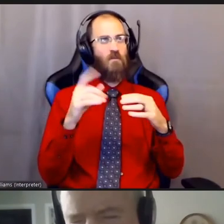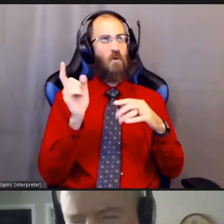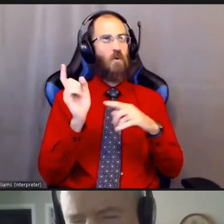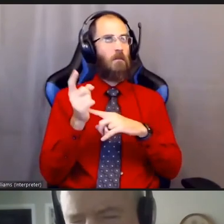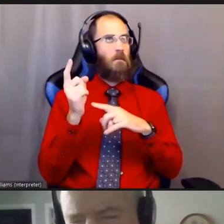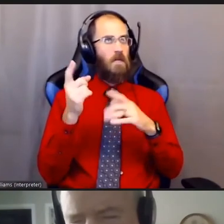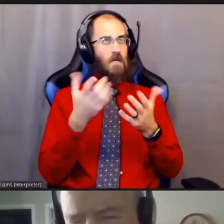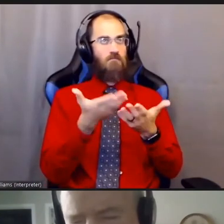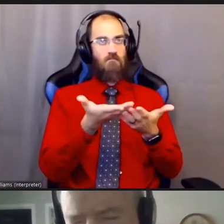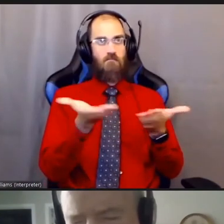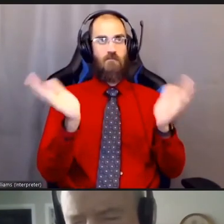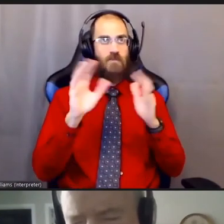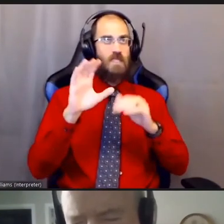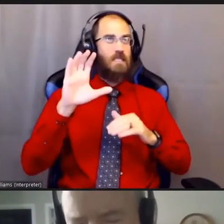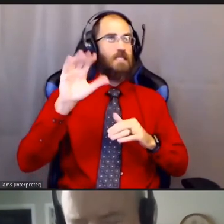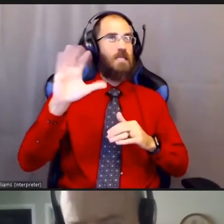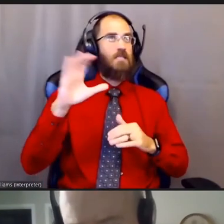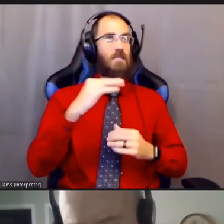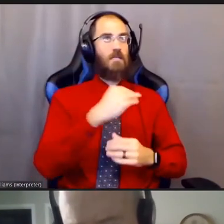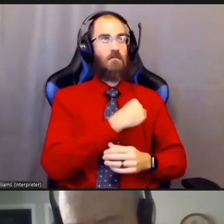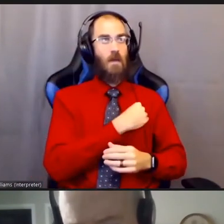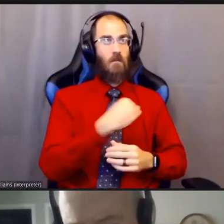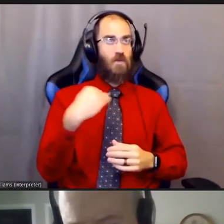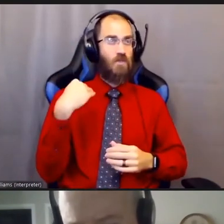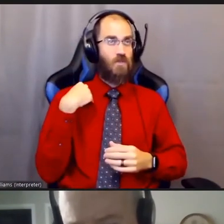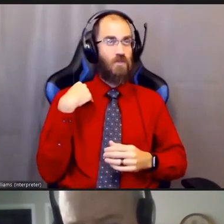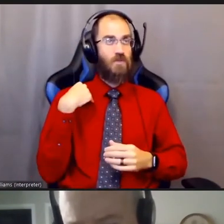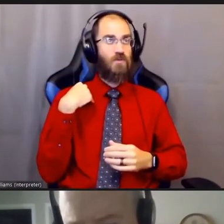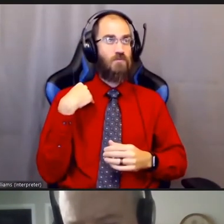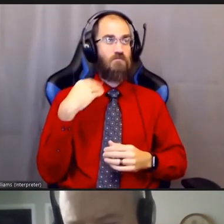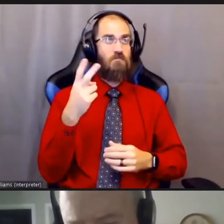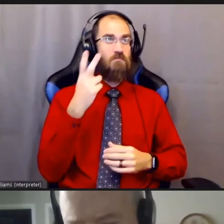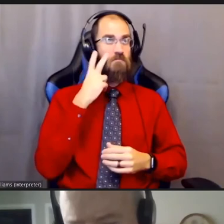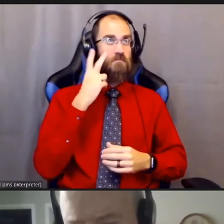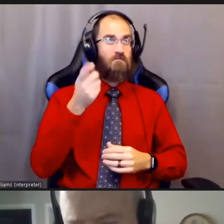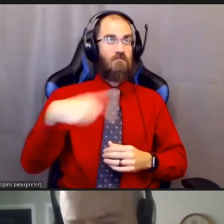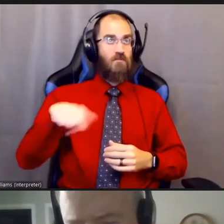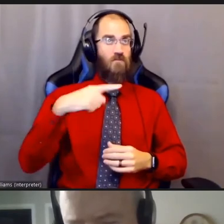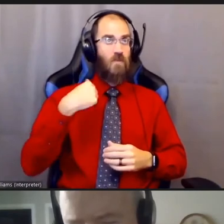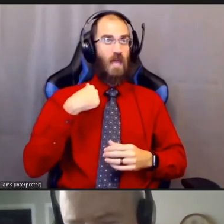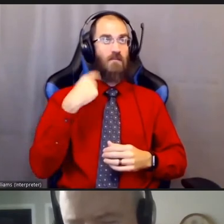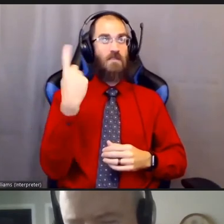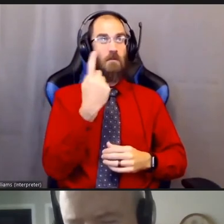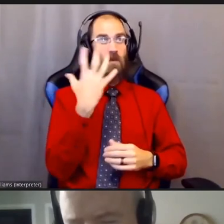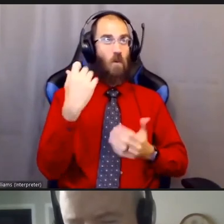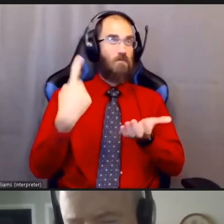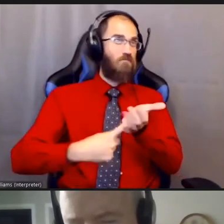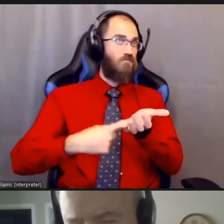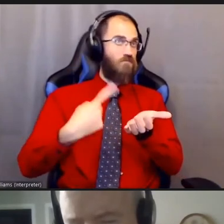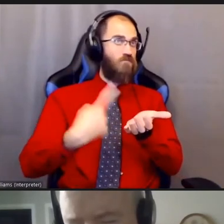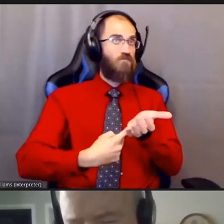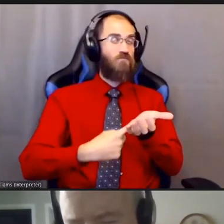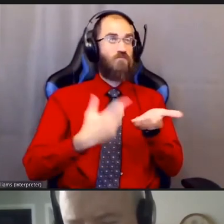the CAC members, just to see if they have anything they wish to discuss